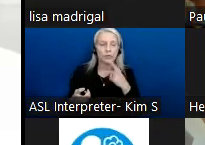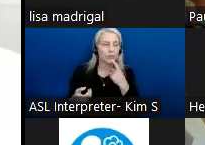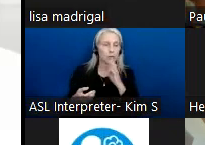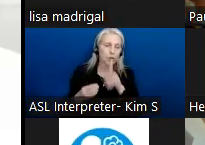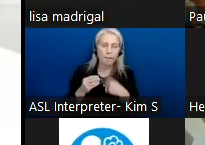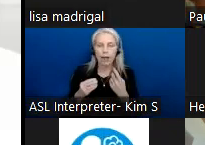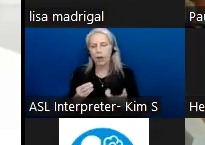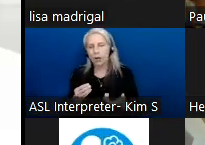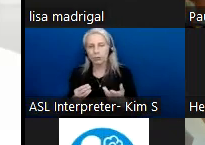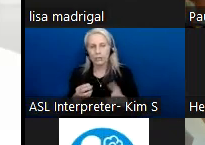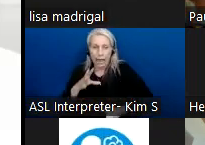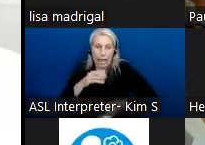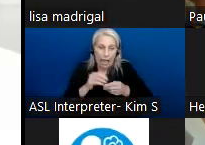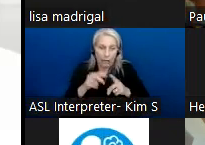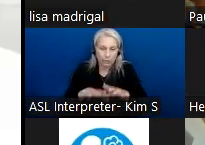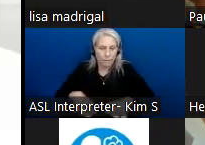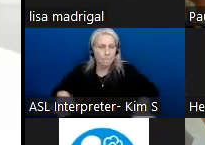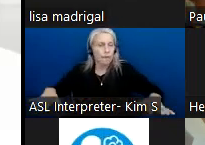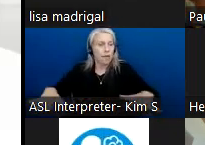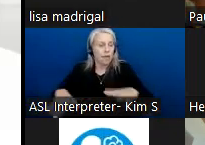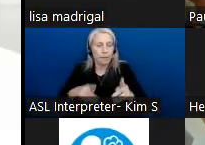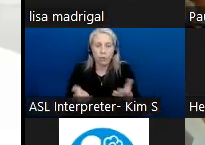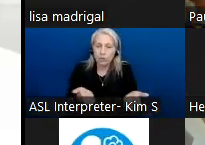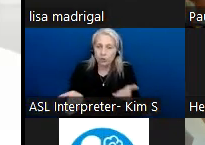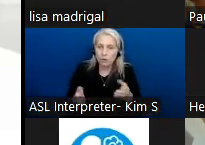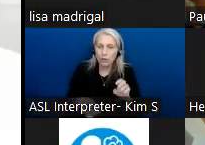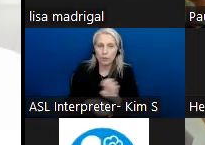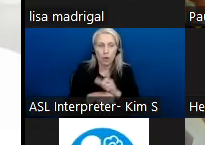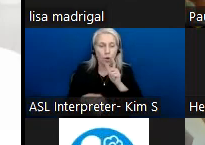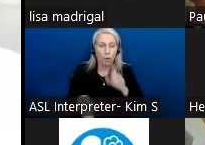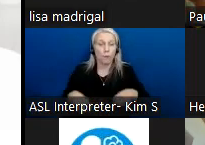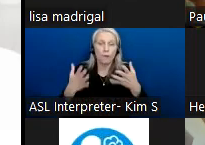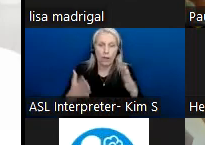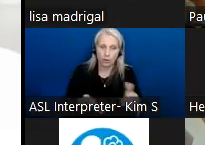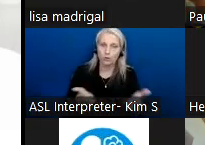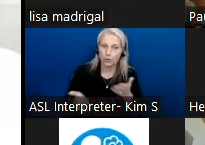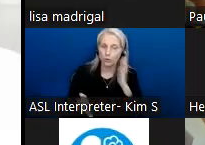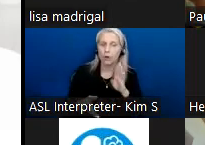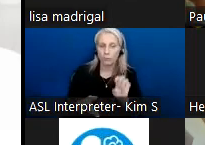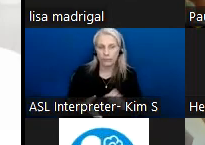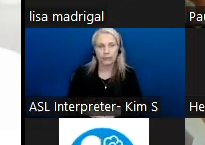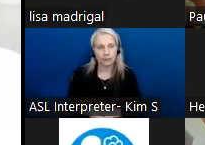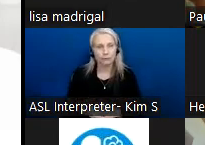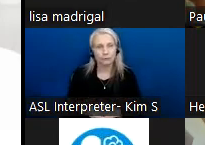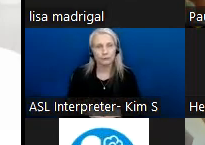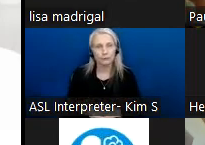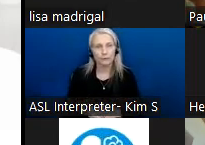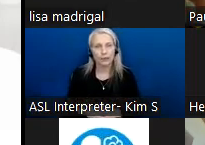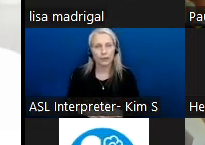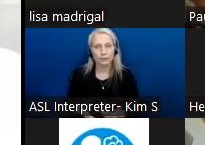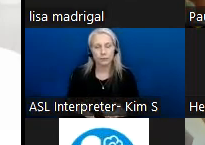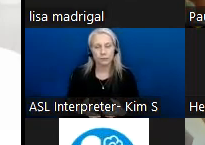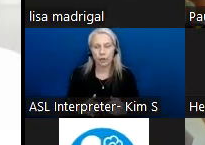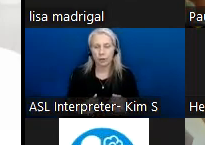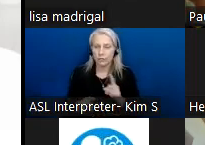in spaces where people in services and the employees that provide those services are going to be. The qualities